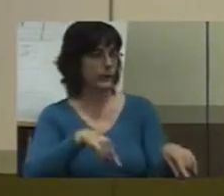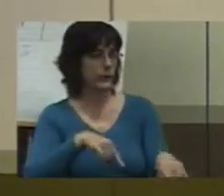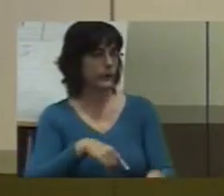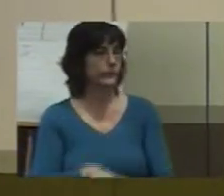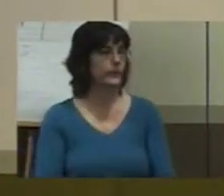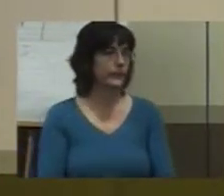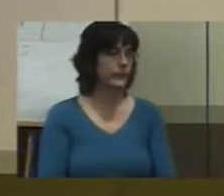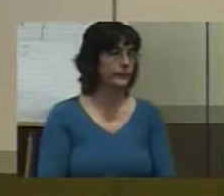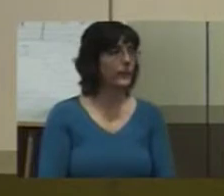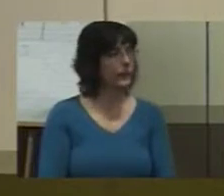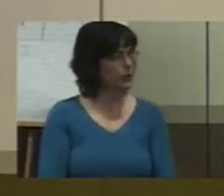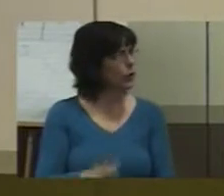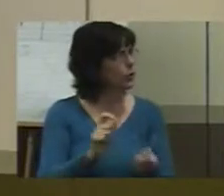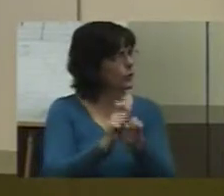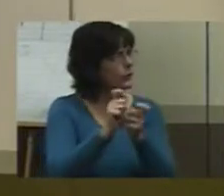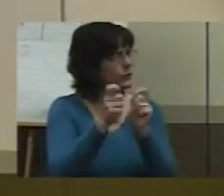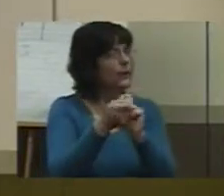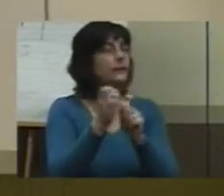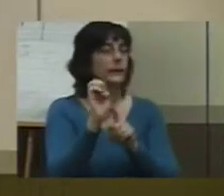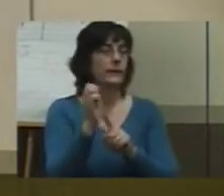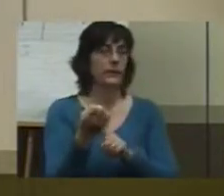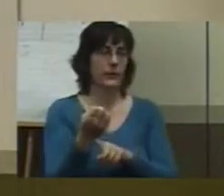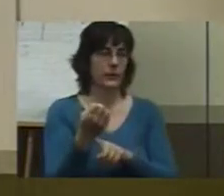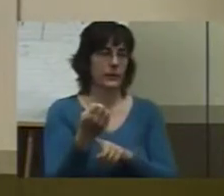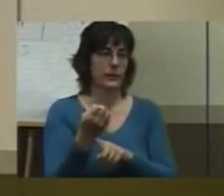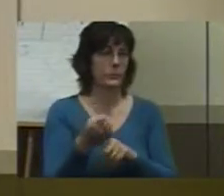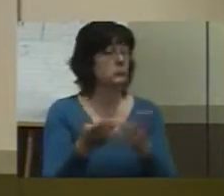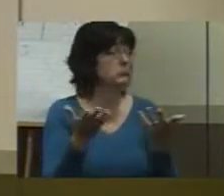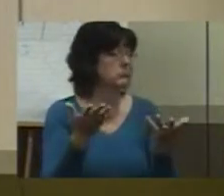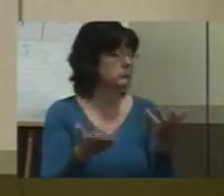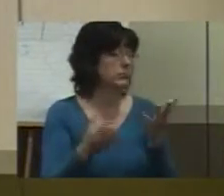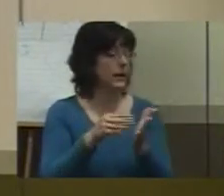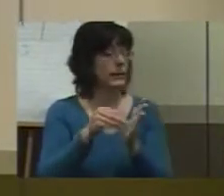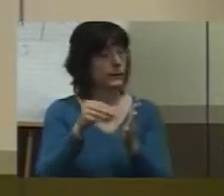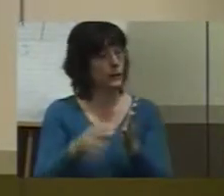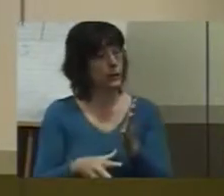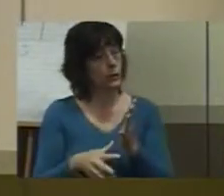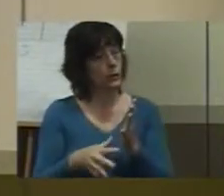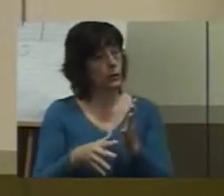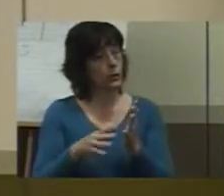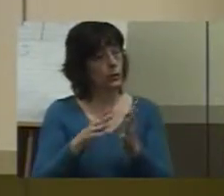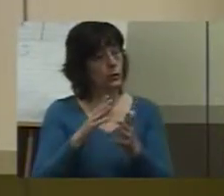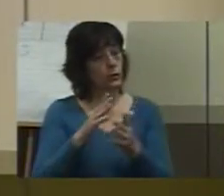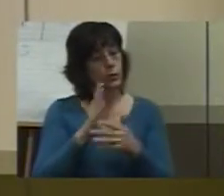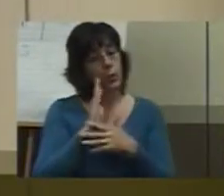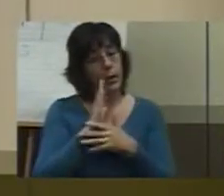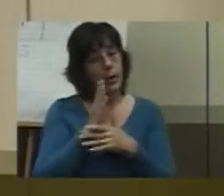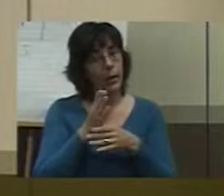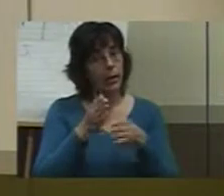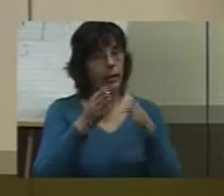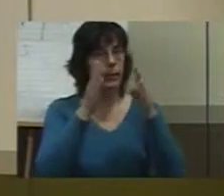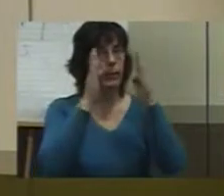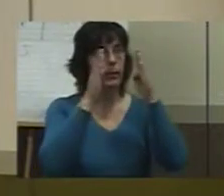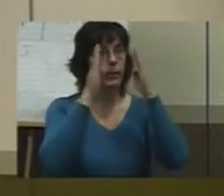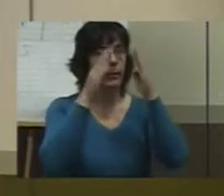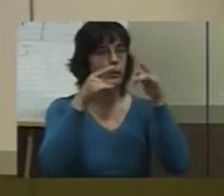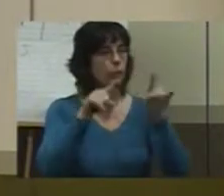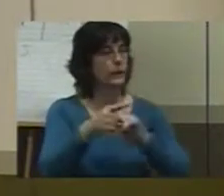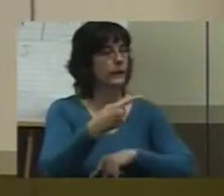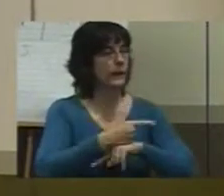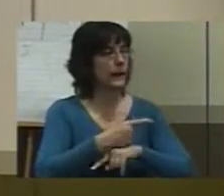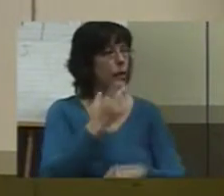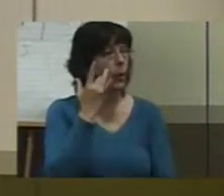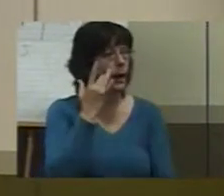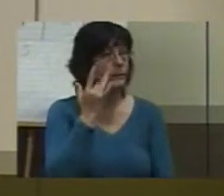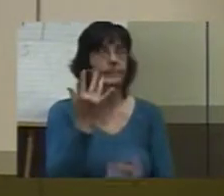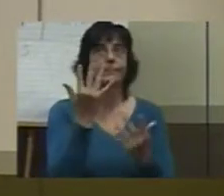question. Okay? You've made a change in the environment. Maybe the student is then going to be paying a little more attention during the day